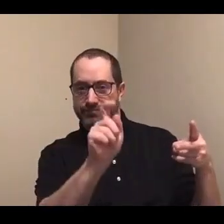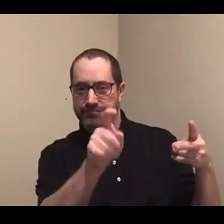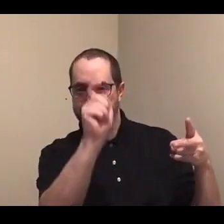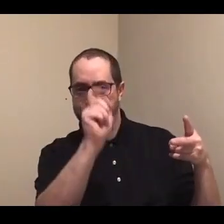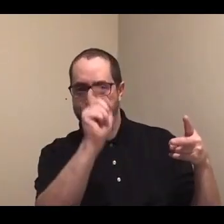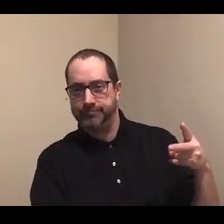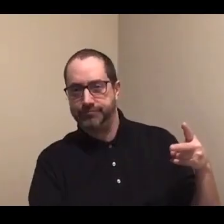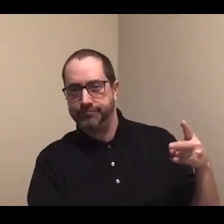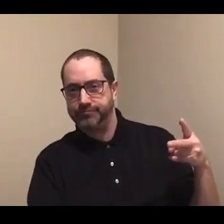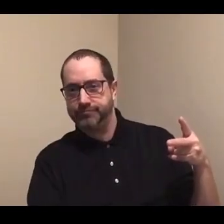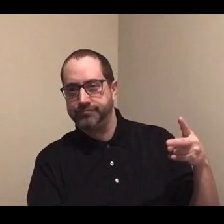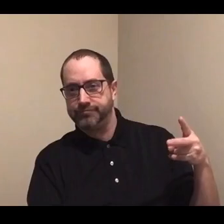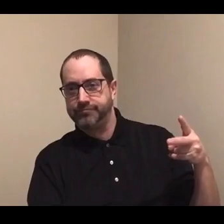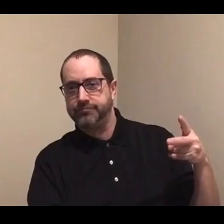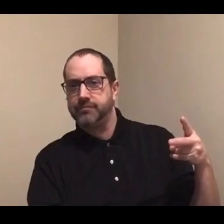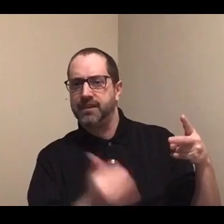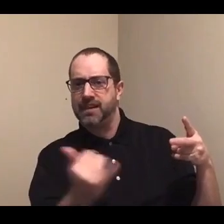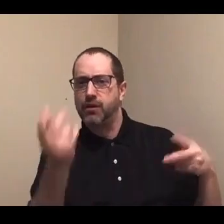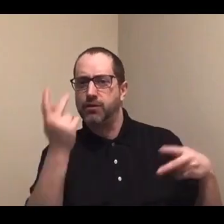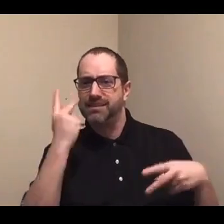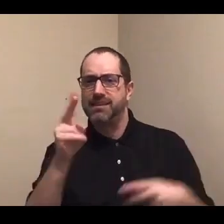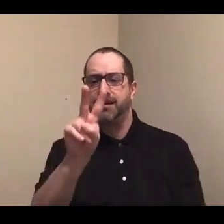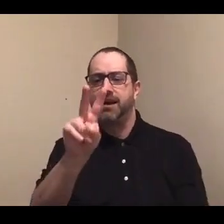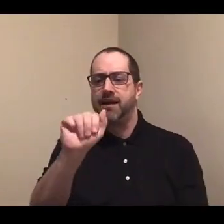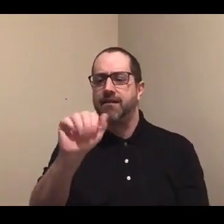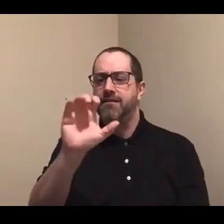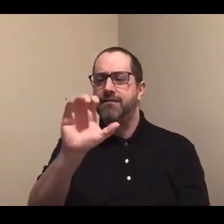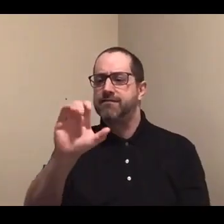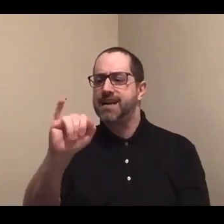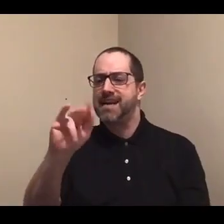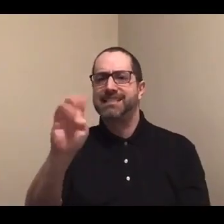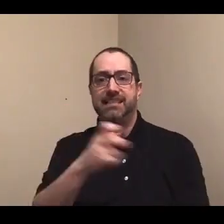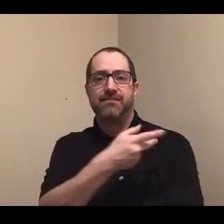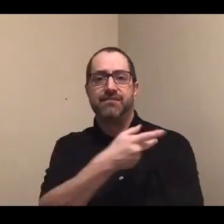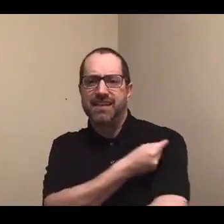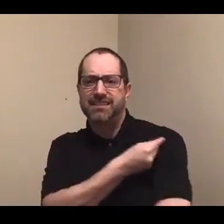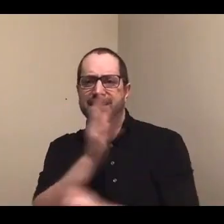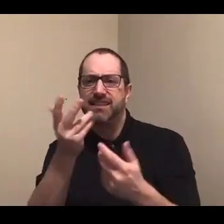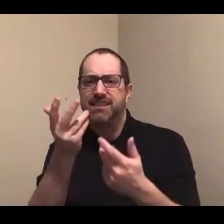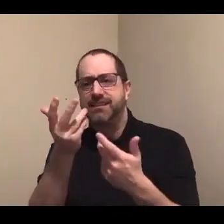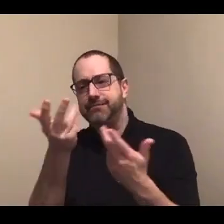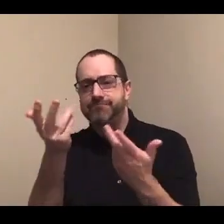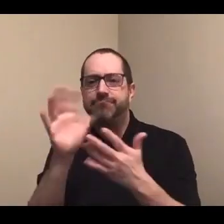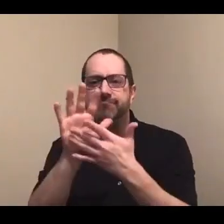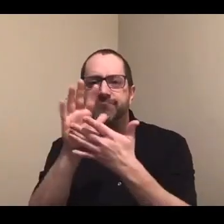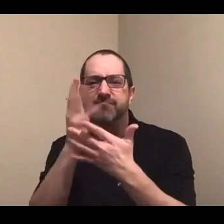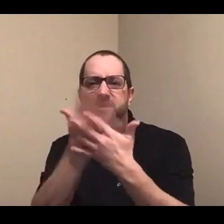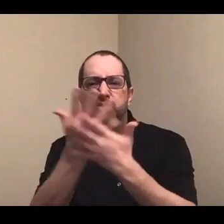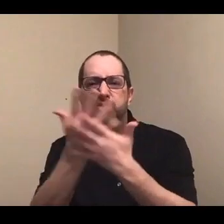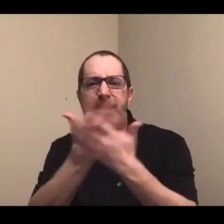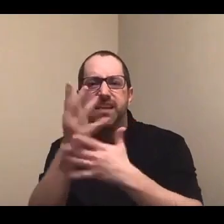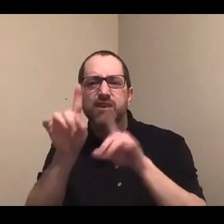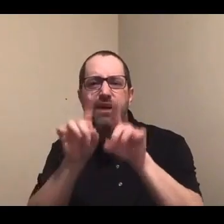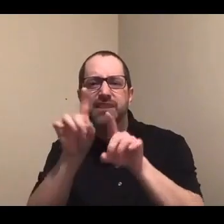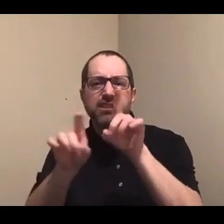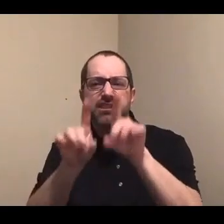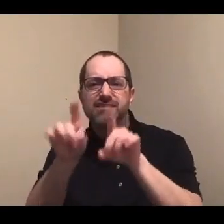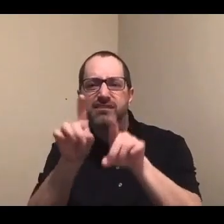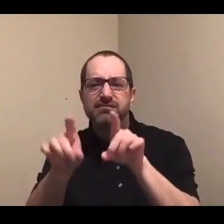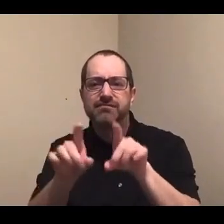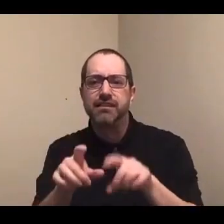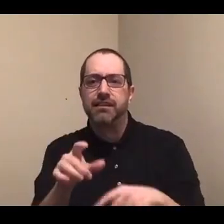And now it brings me to the vaccine screening questions. So it is asking you to take a moment to review the screening questions. And when you click this